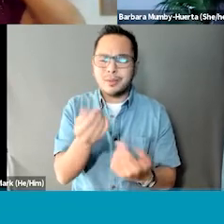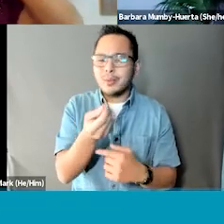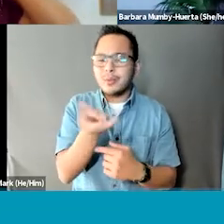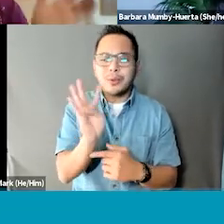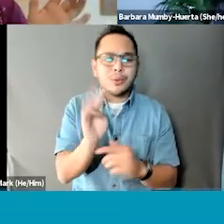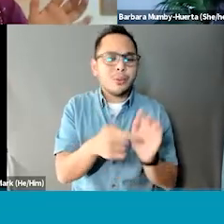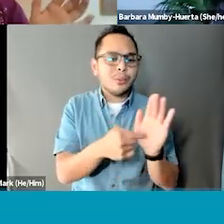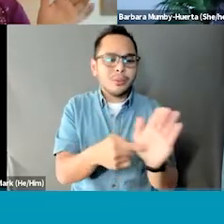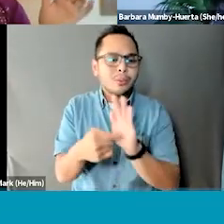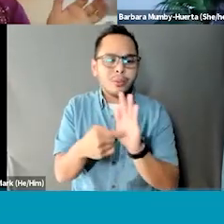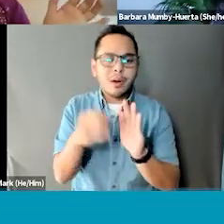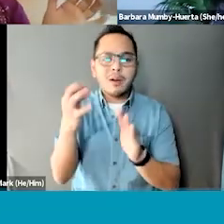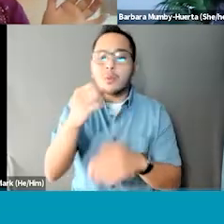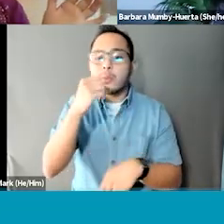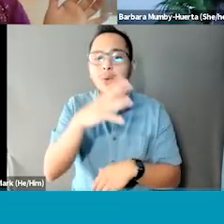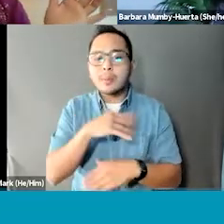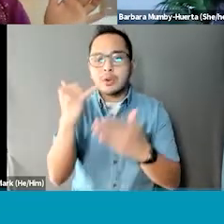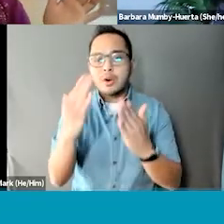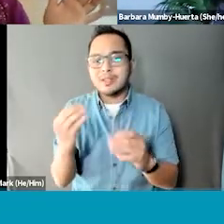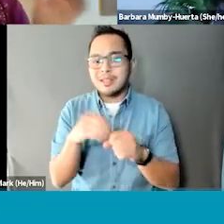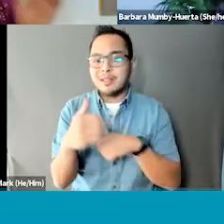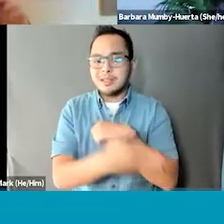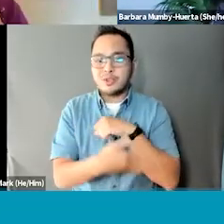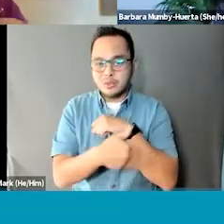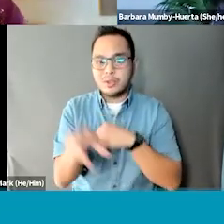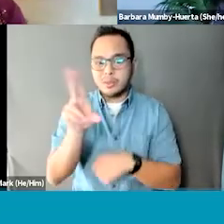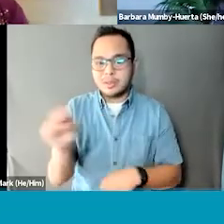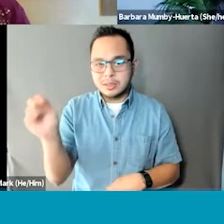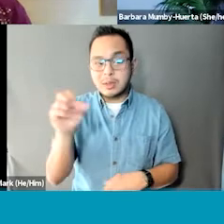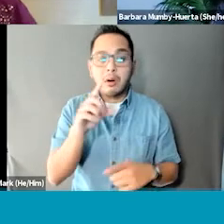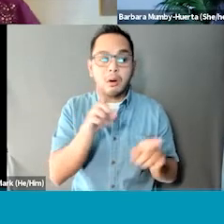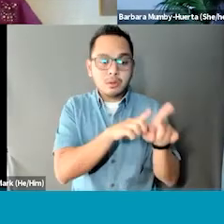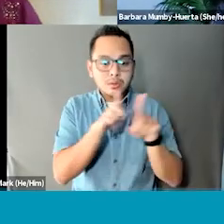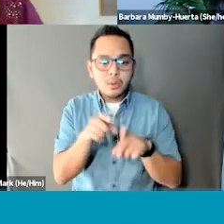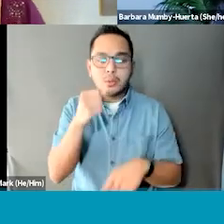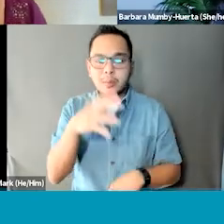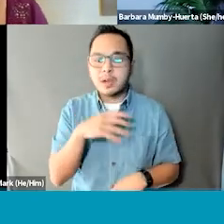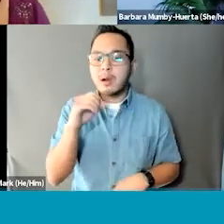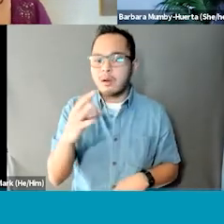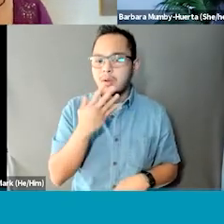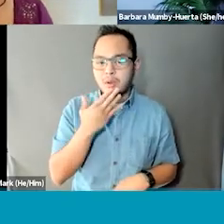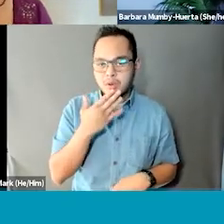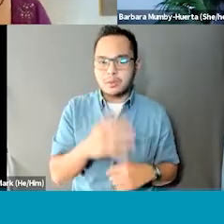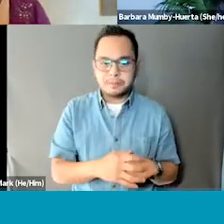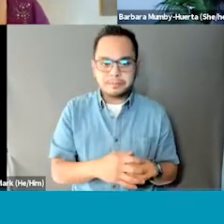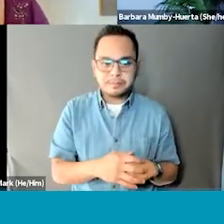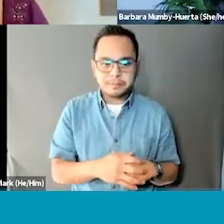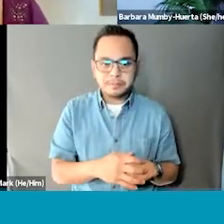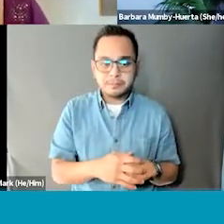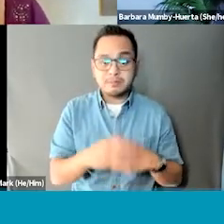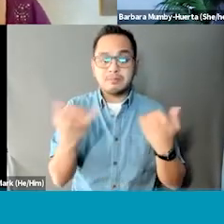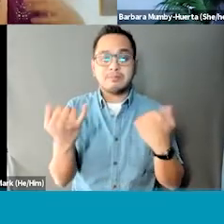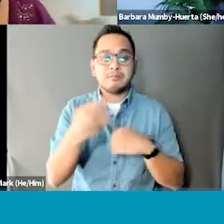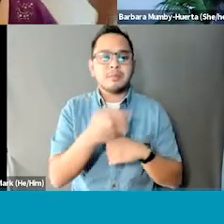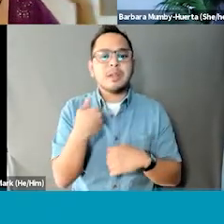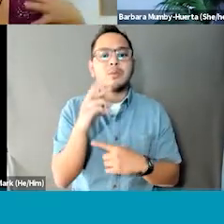representation of women artists in this country, and let alone women of color. So we now there's a